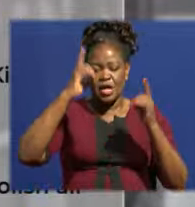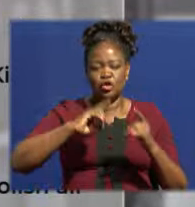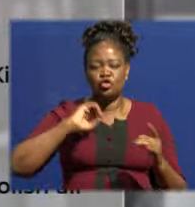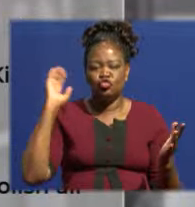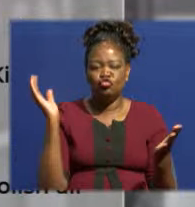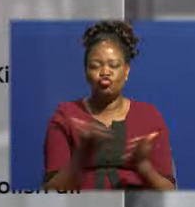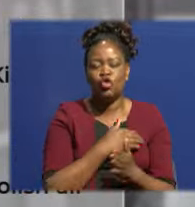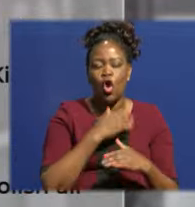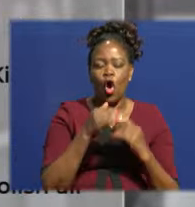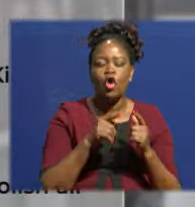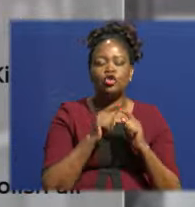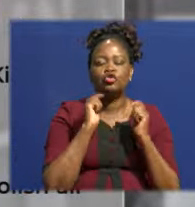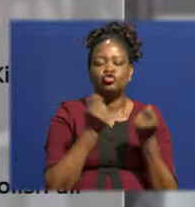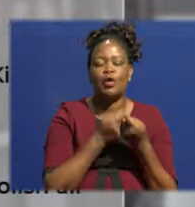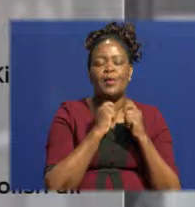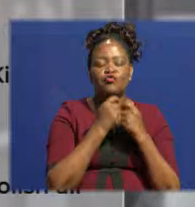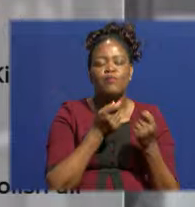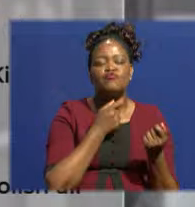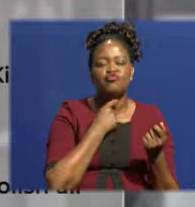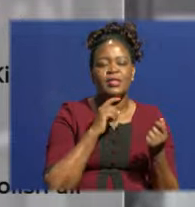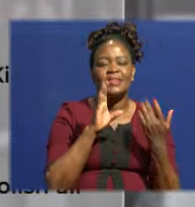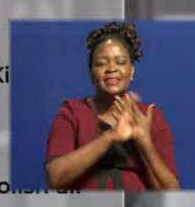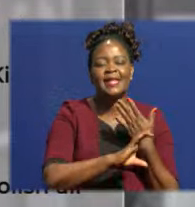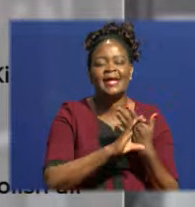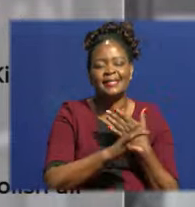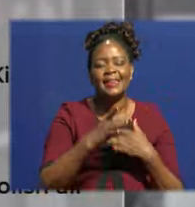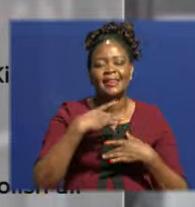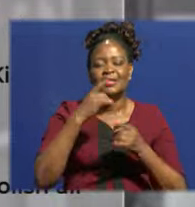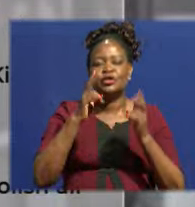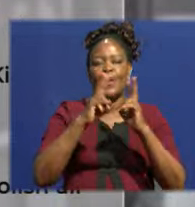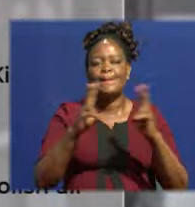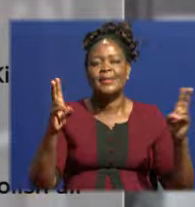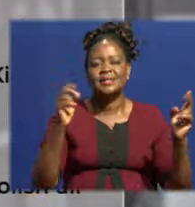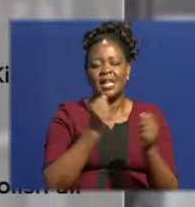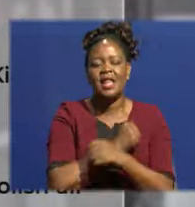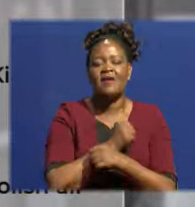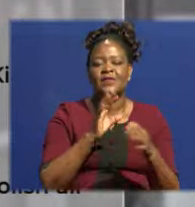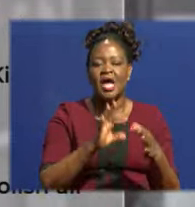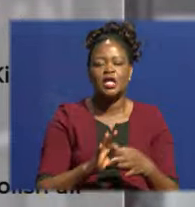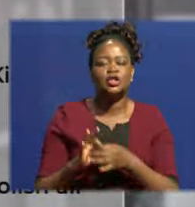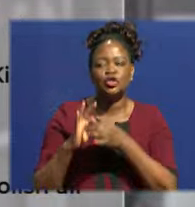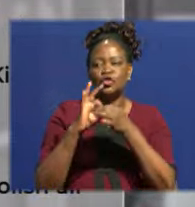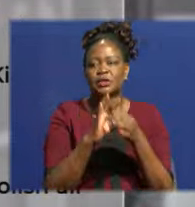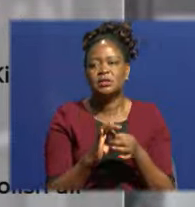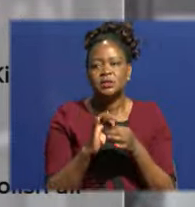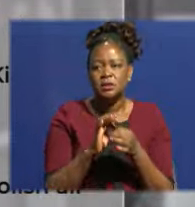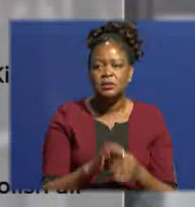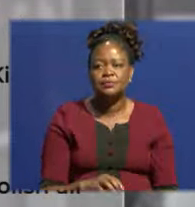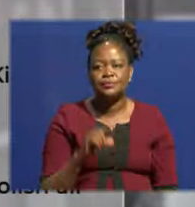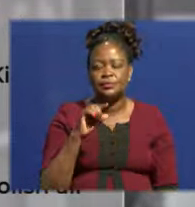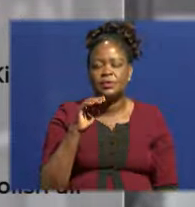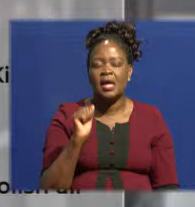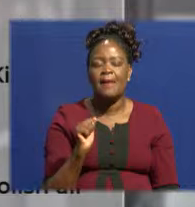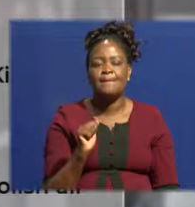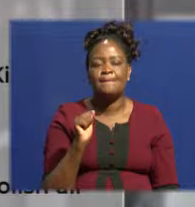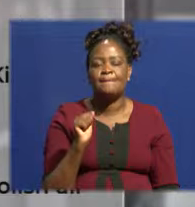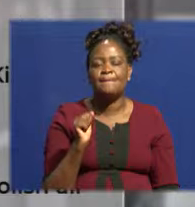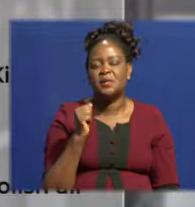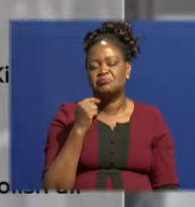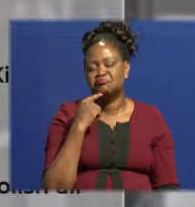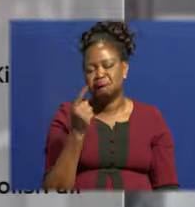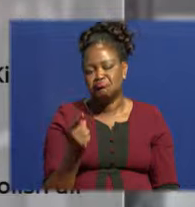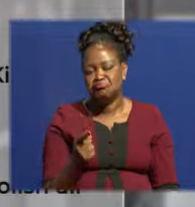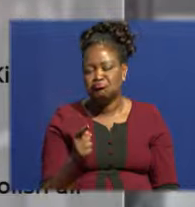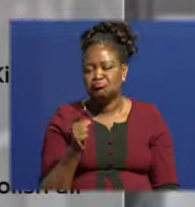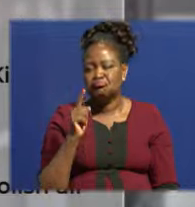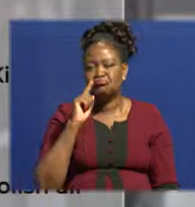all tribal unions in the country in the interest of peace, love and unity. GEMA was proscribed, leaving Karume